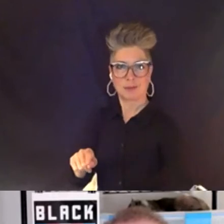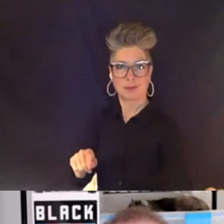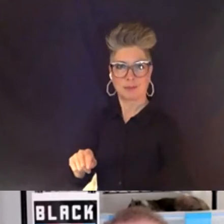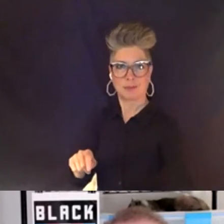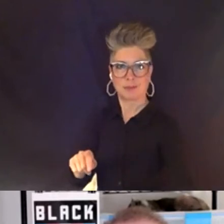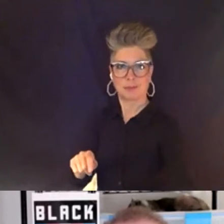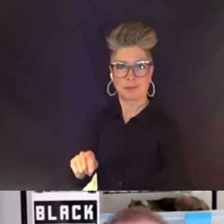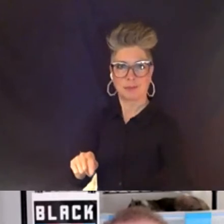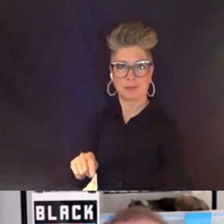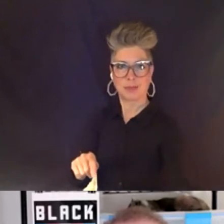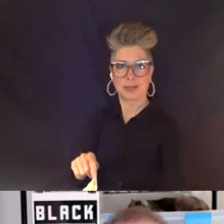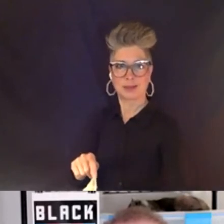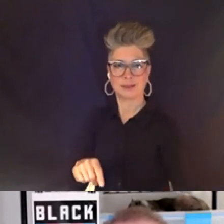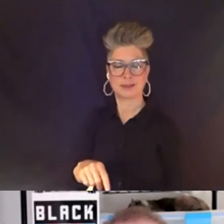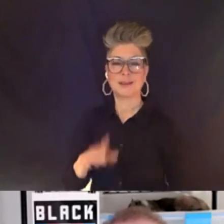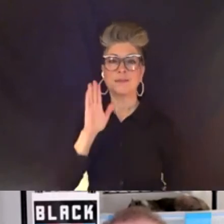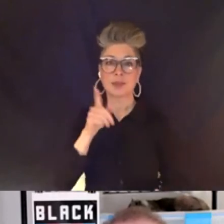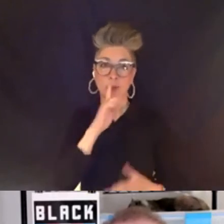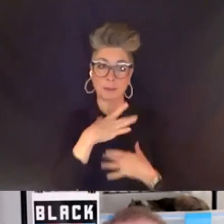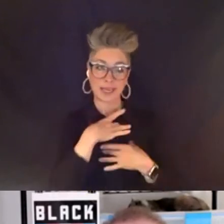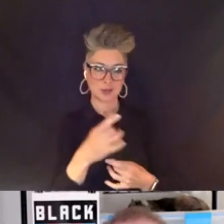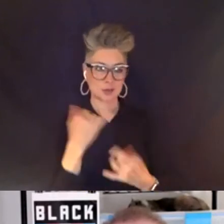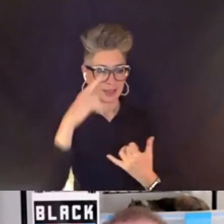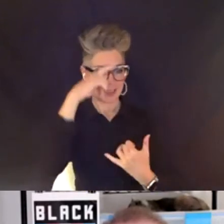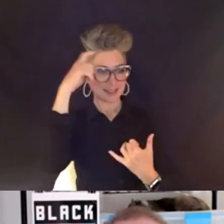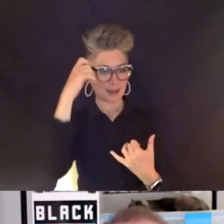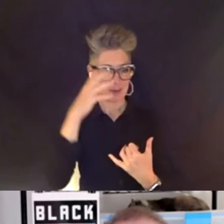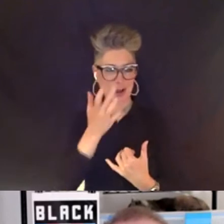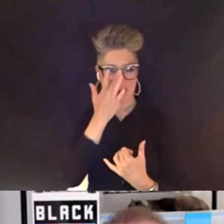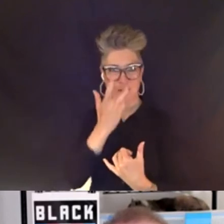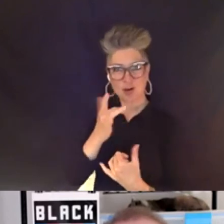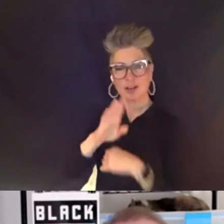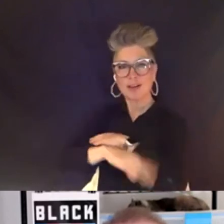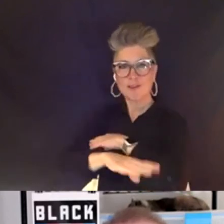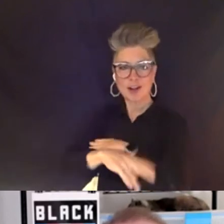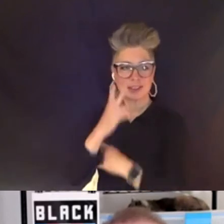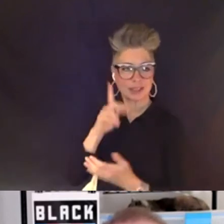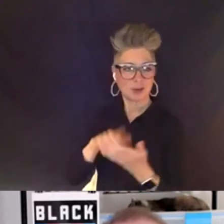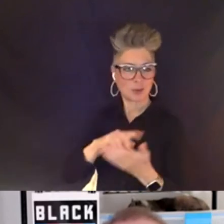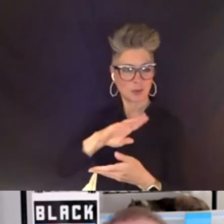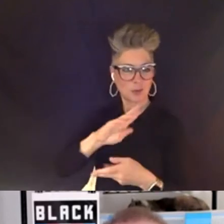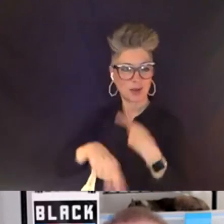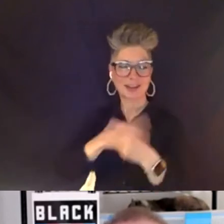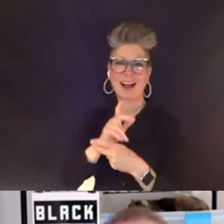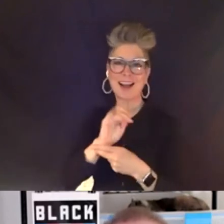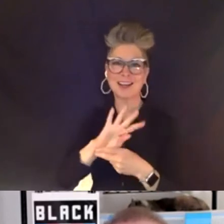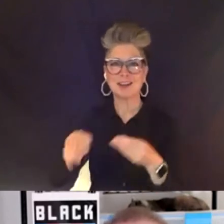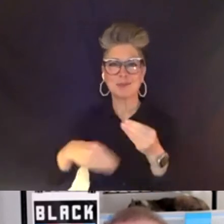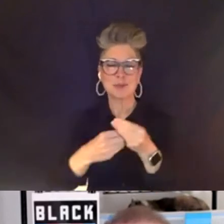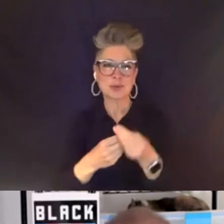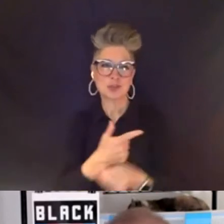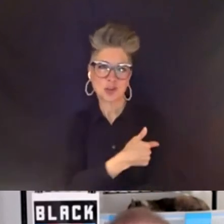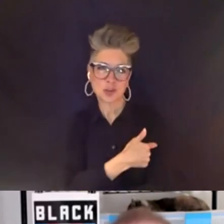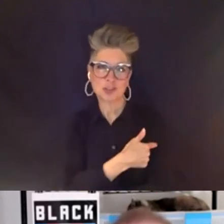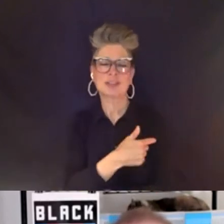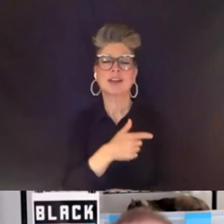be interesting this summer and early fall to see what kind of boosters, if any, or what kind of